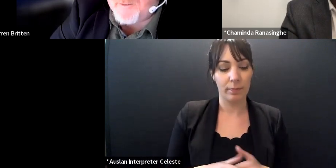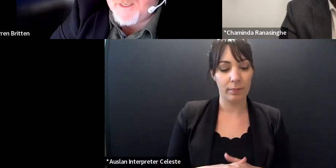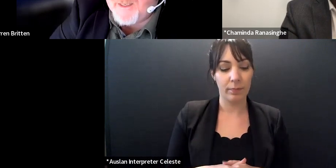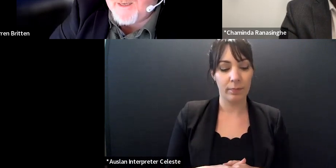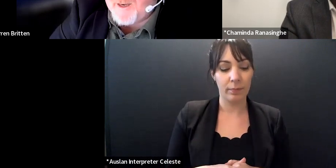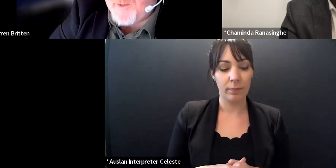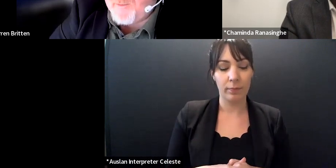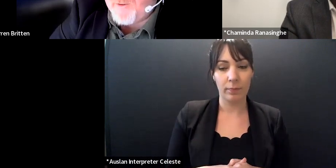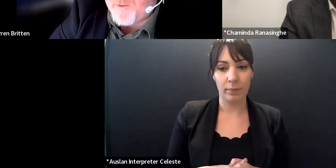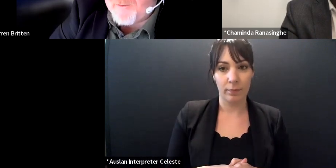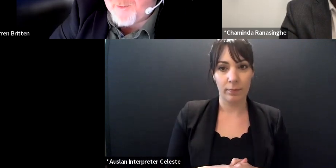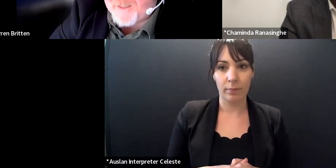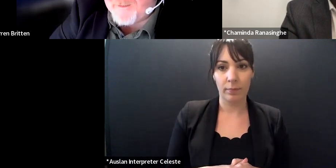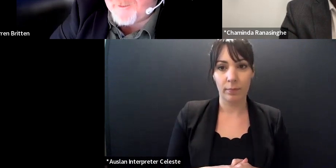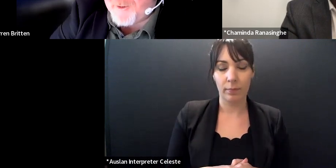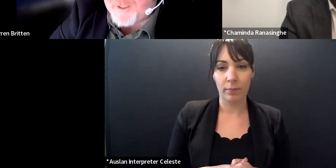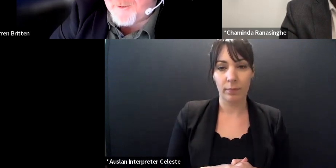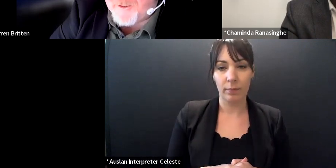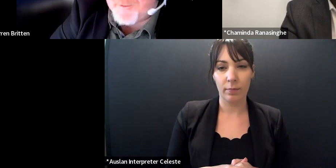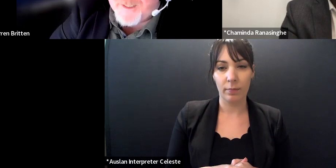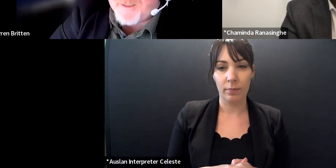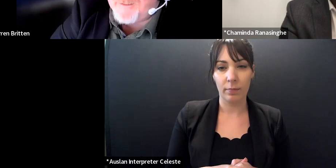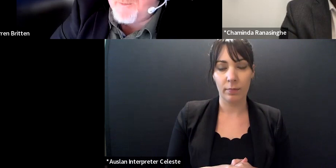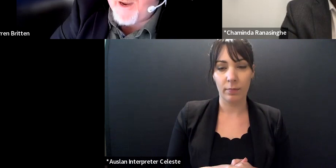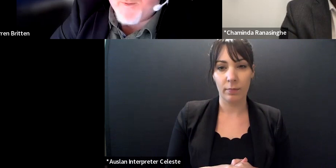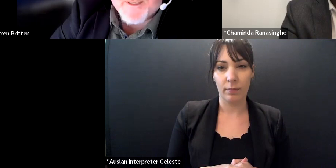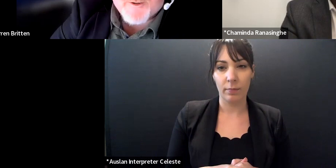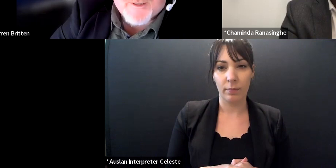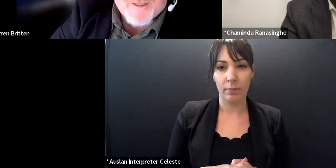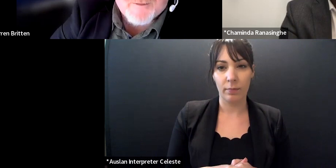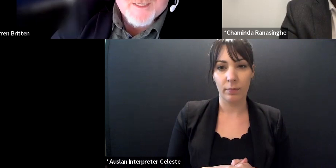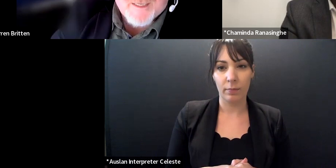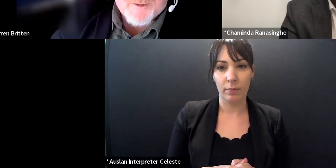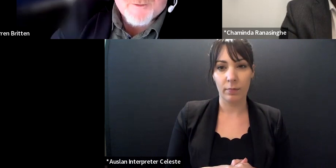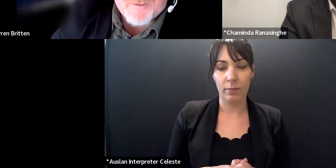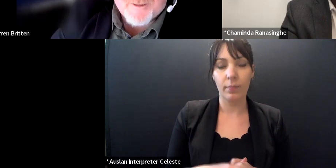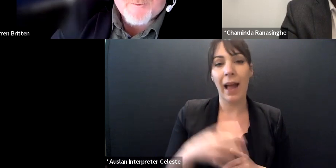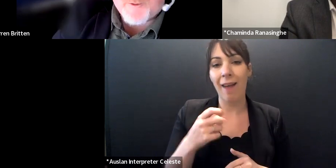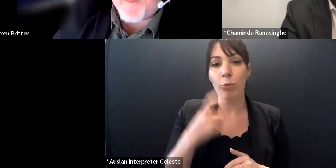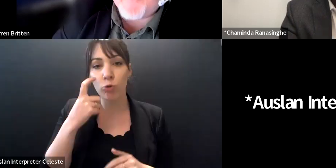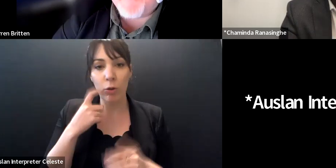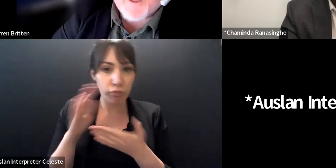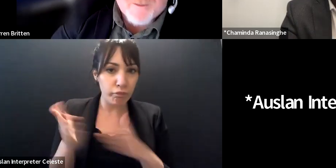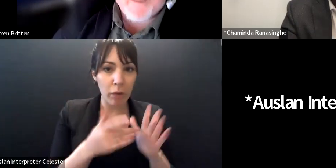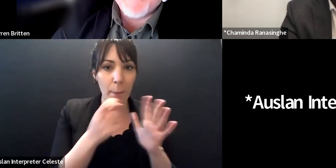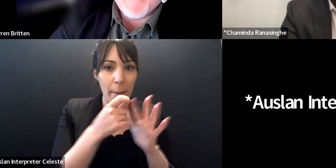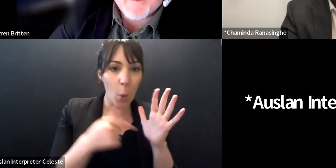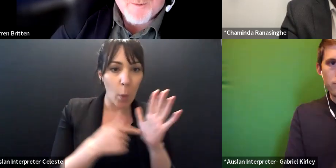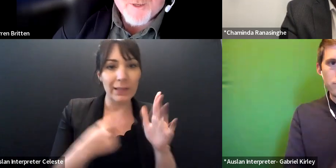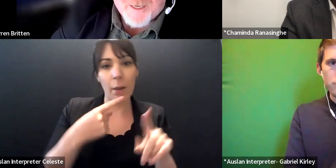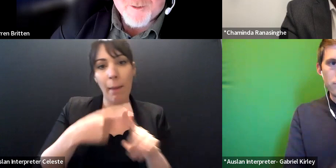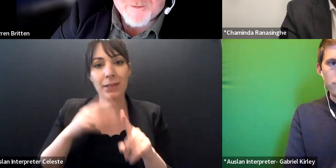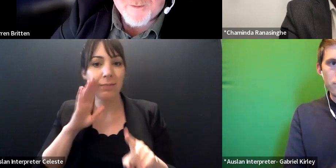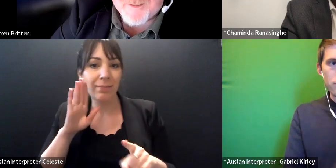out of them, and move away from that, you know, chalk and talk, or what's now, you know, PowerPoint and talk kind of thing, into, you know, true modes of dialogue